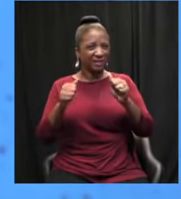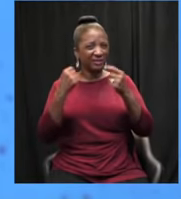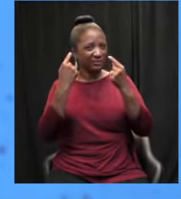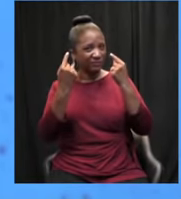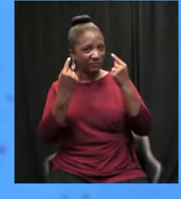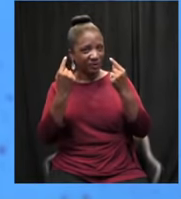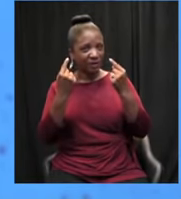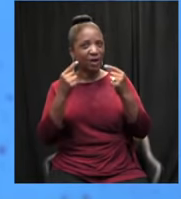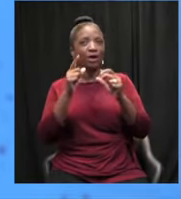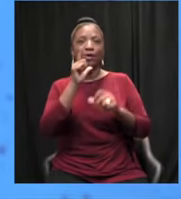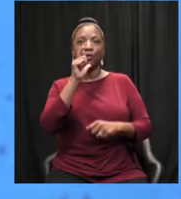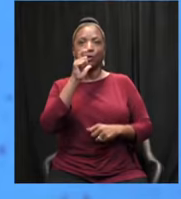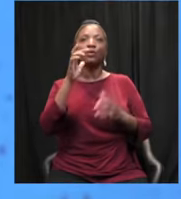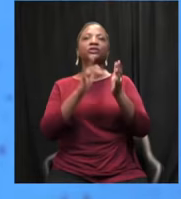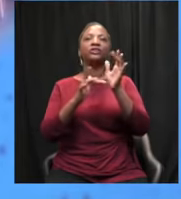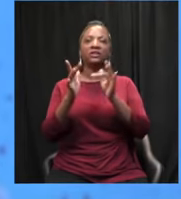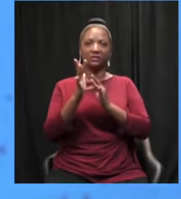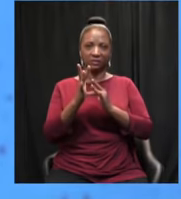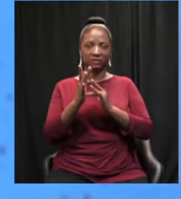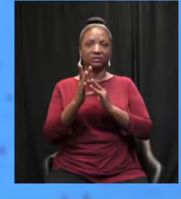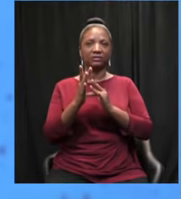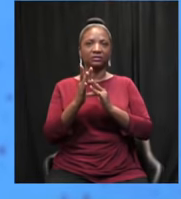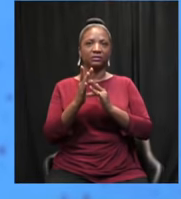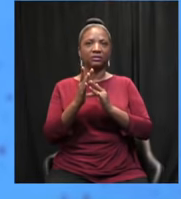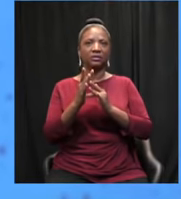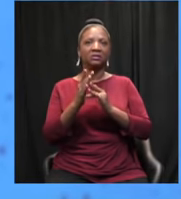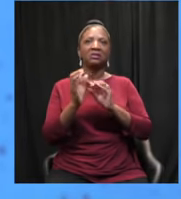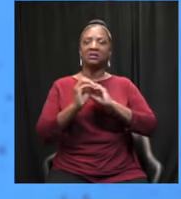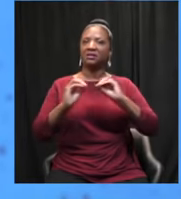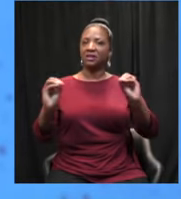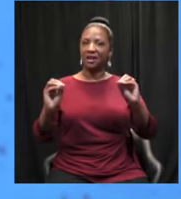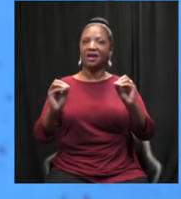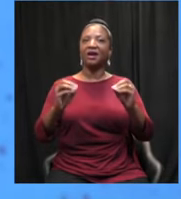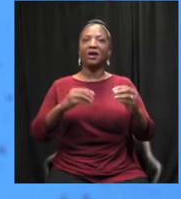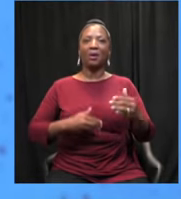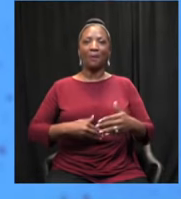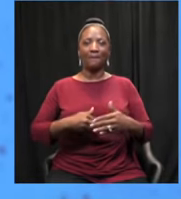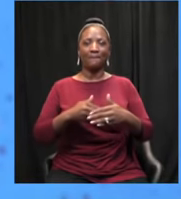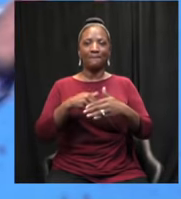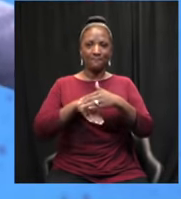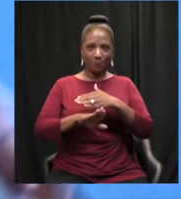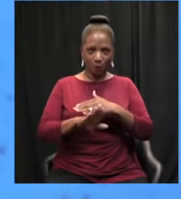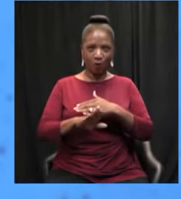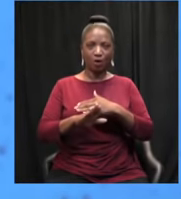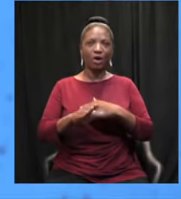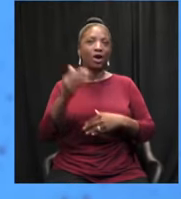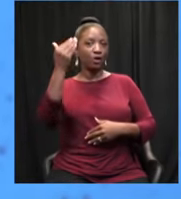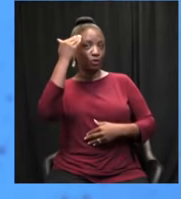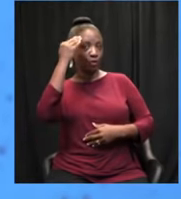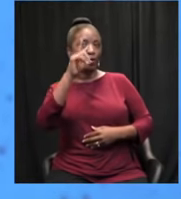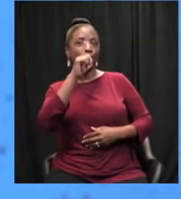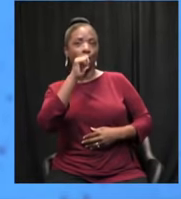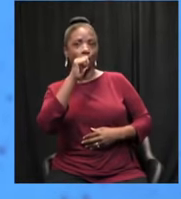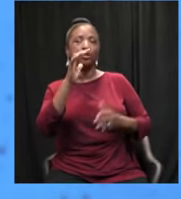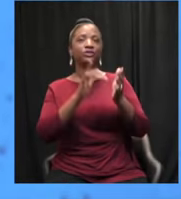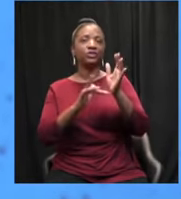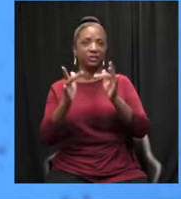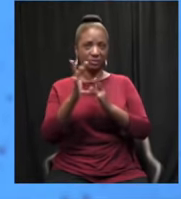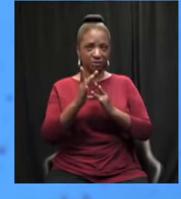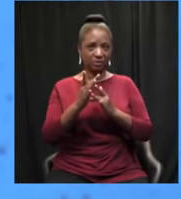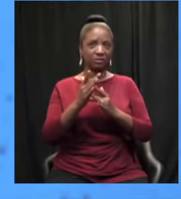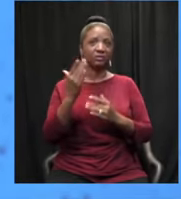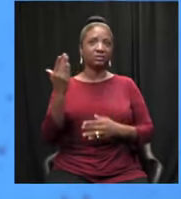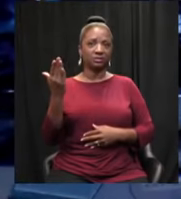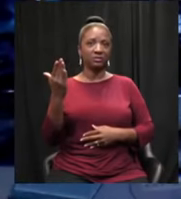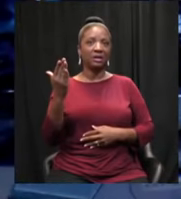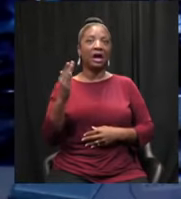is. That no one is born knowing who Jesus is. The Bible says this, that that all of us have sinned and fallen